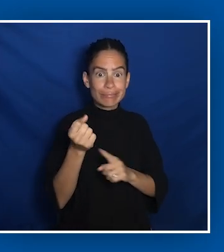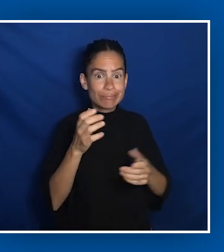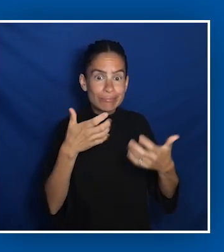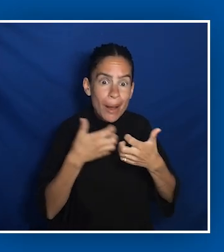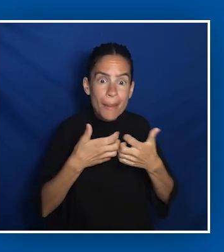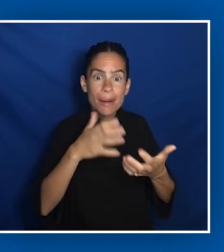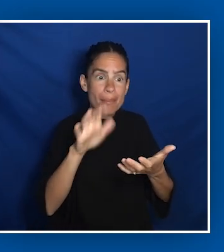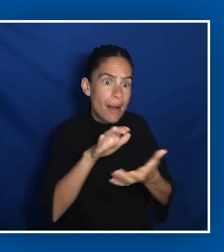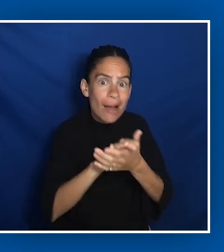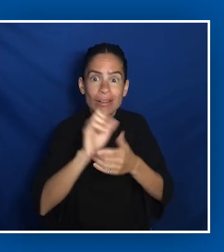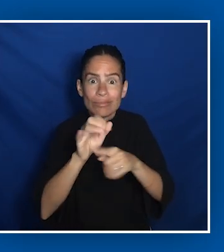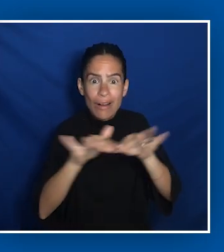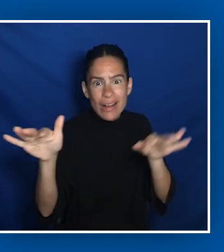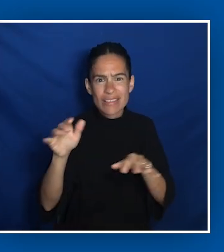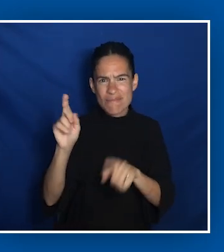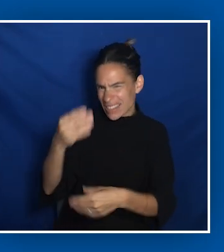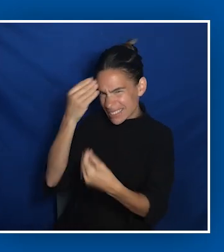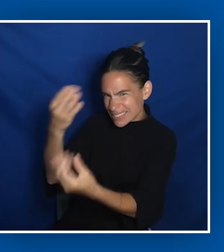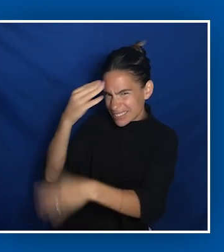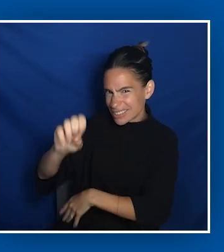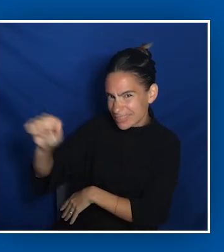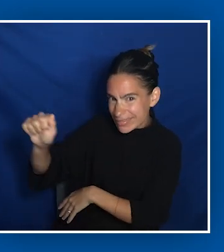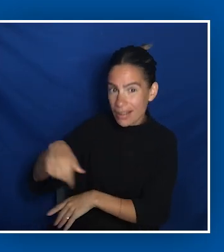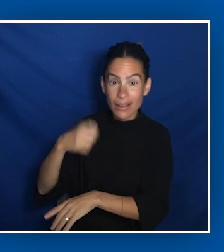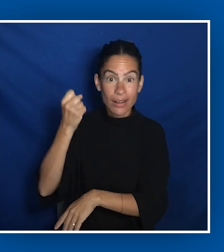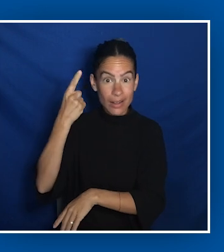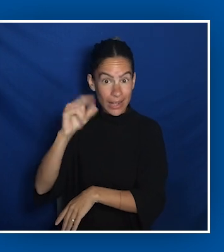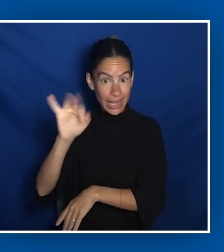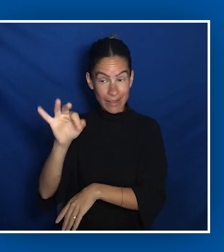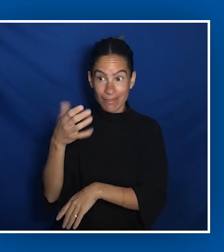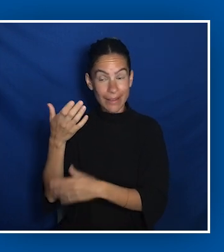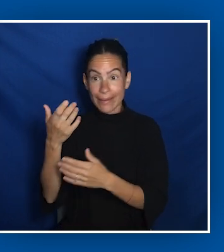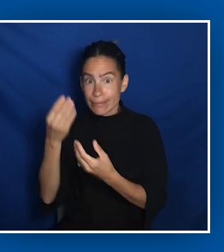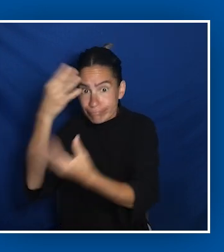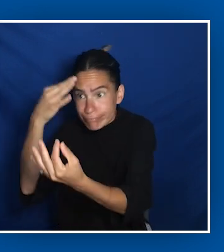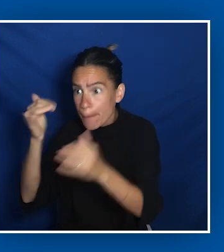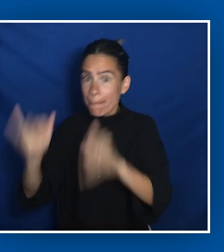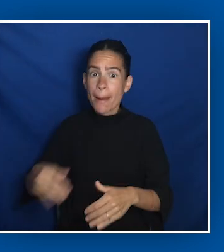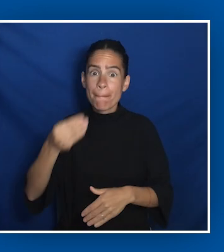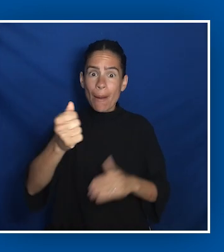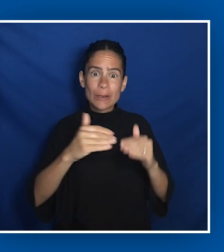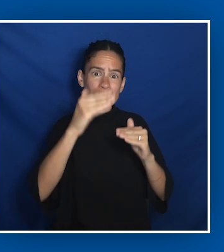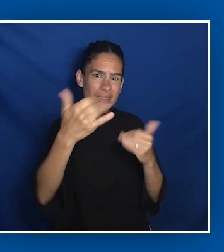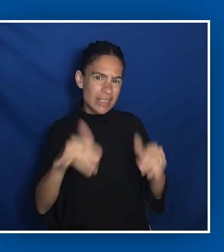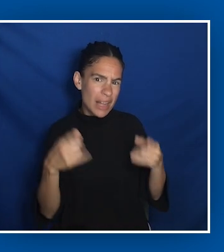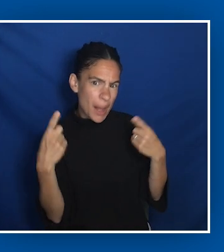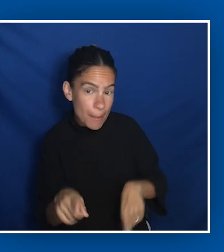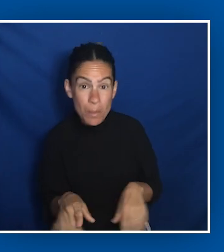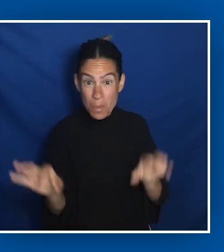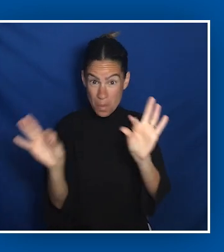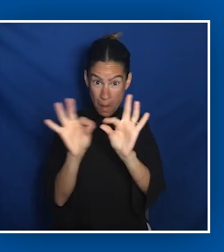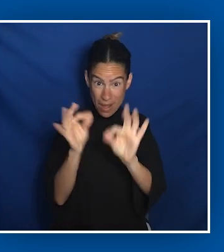overpayments by reporting any changes to your living situation and marital status to the SSA. But overpayments can still happen.